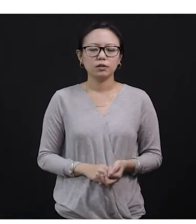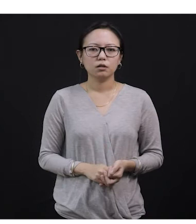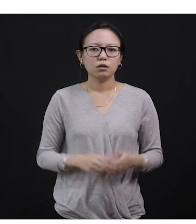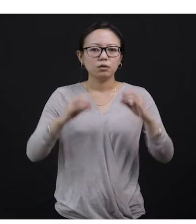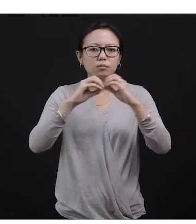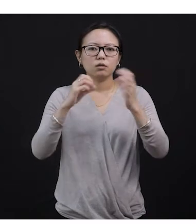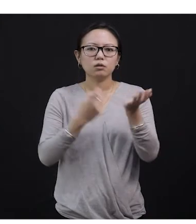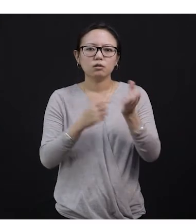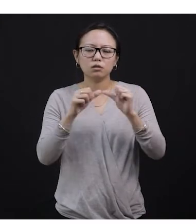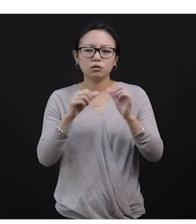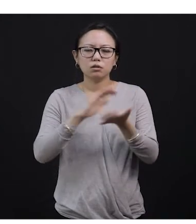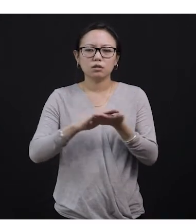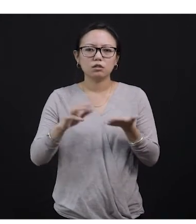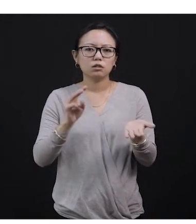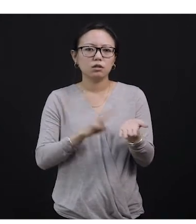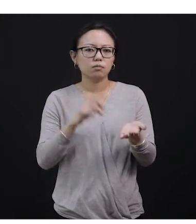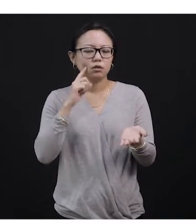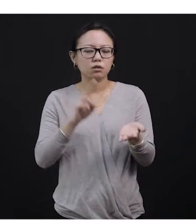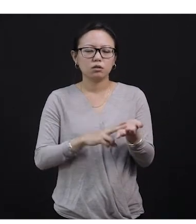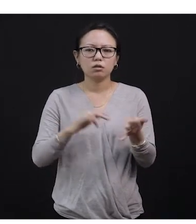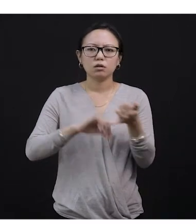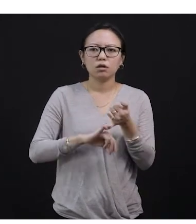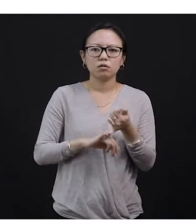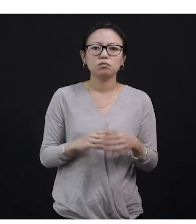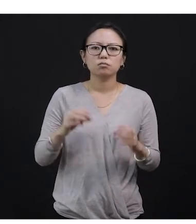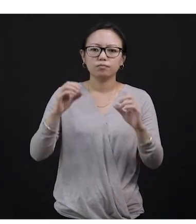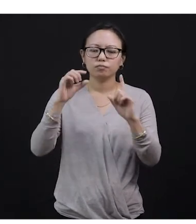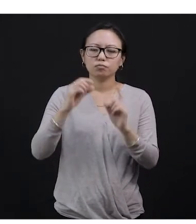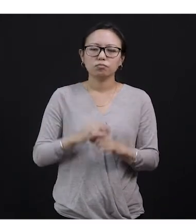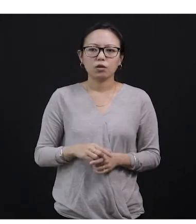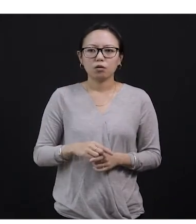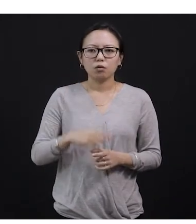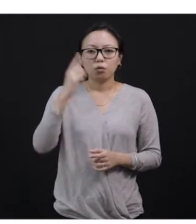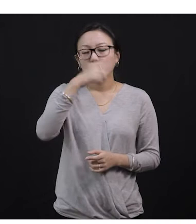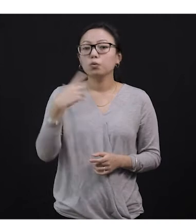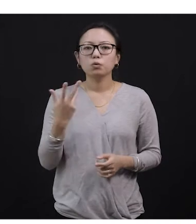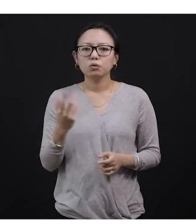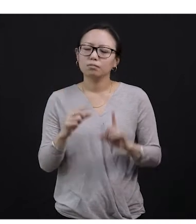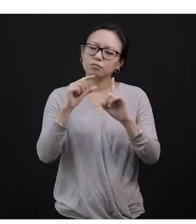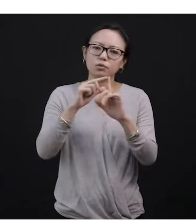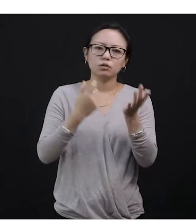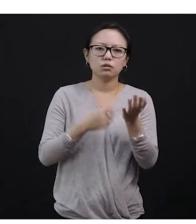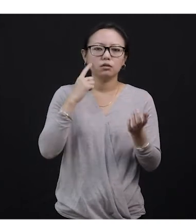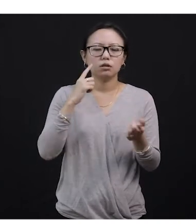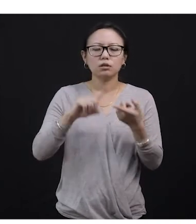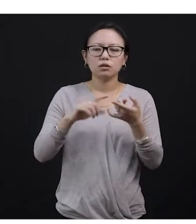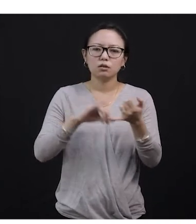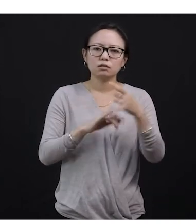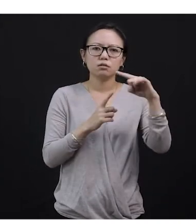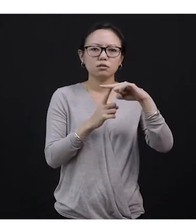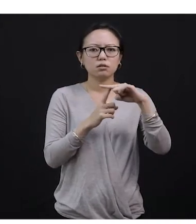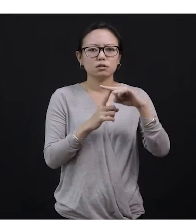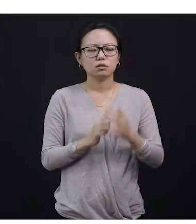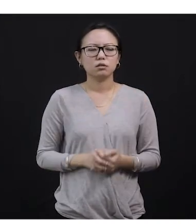the Kshatriyas were the warriors, right? They used to fight wars. So the kings were chosen from the Kshatriya tribe,